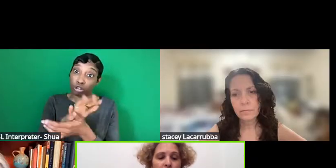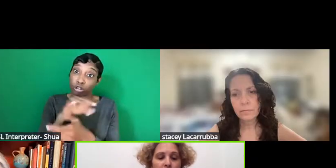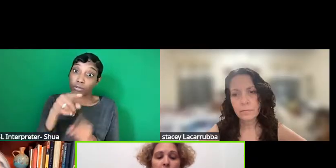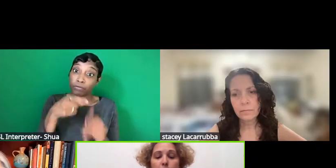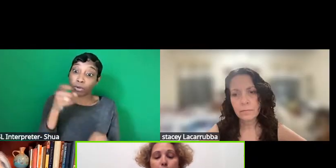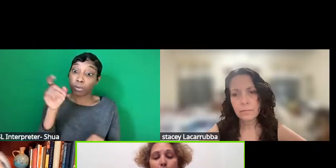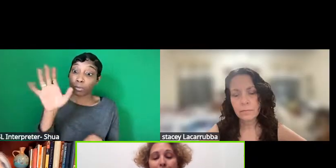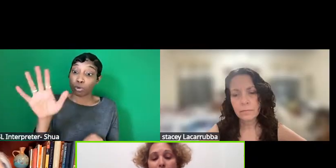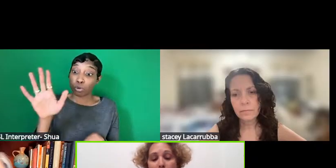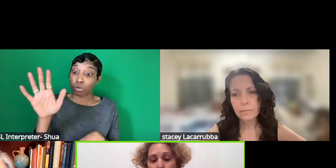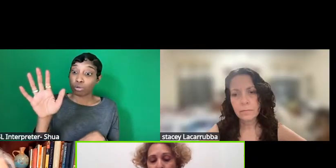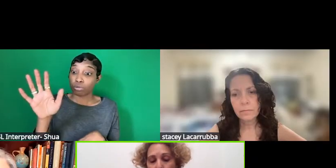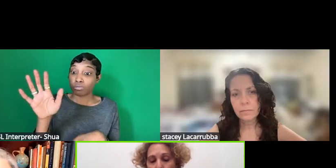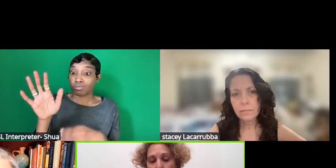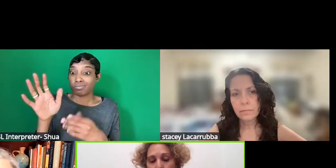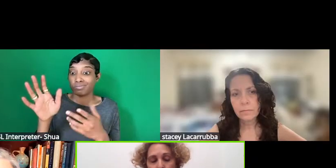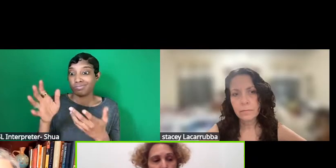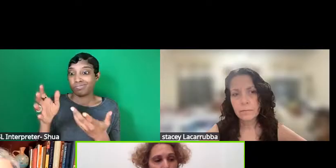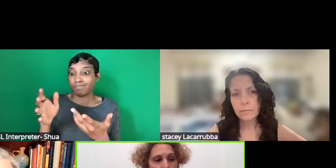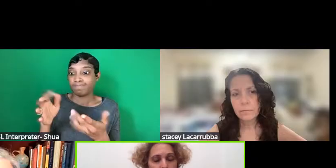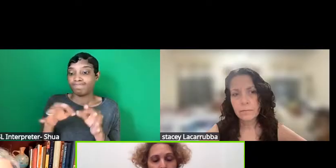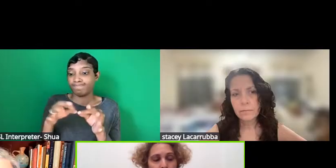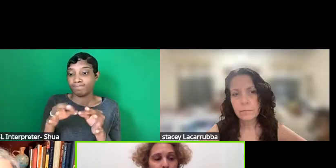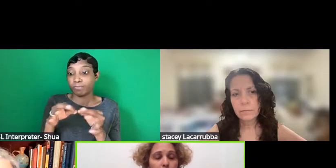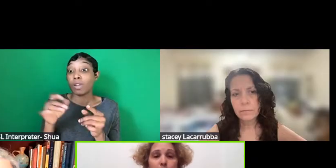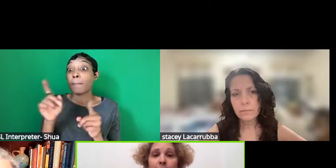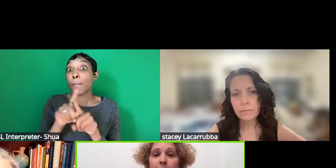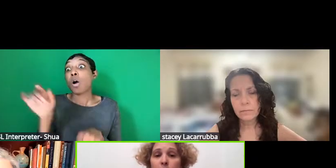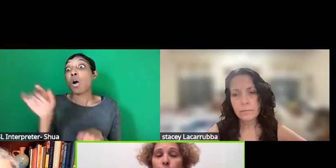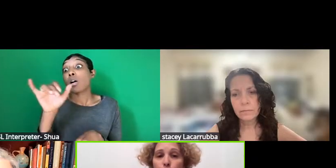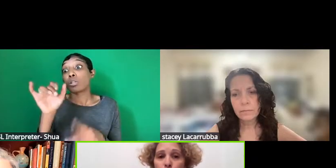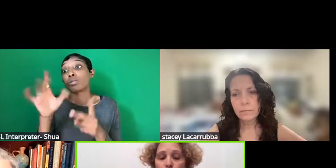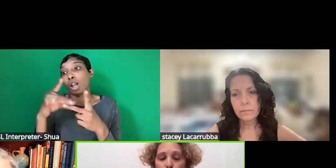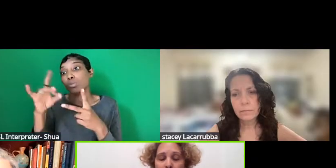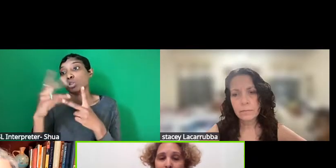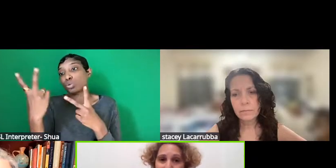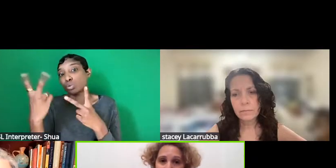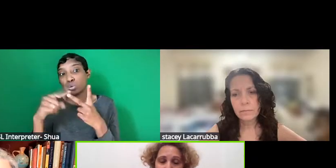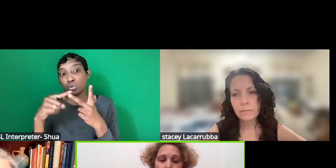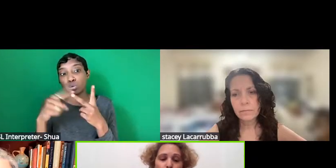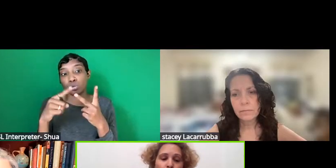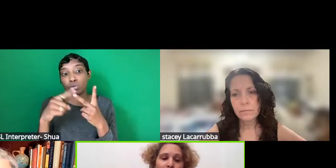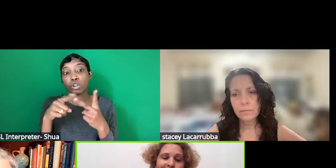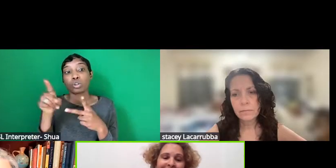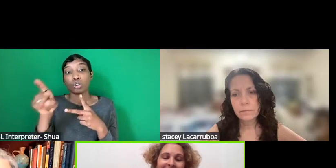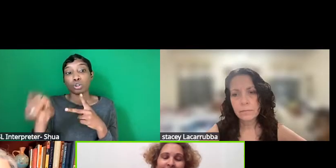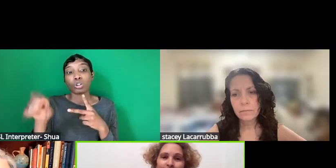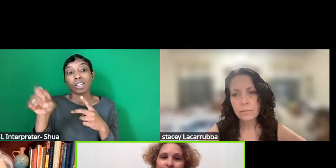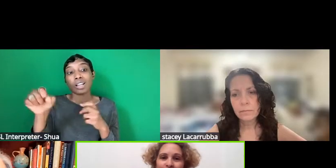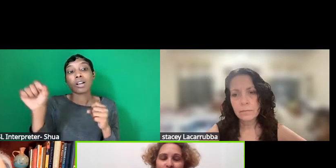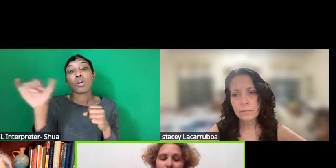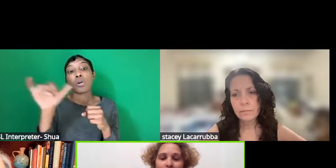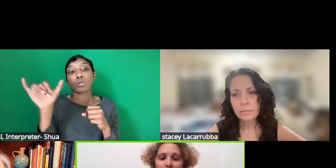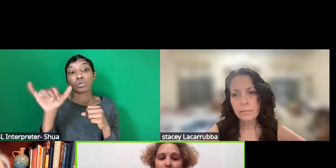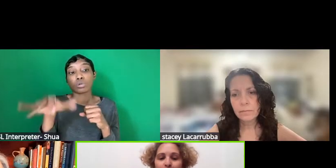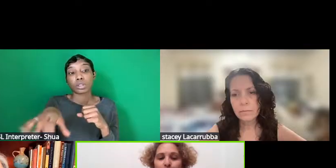most important thing, but optionally what you can do is you can go ahead and take your